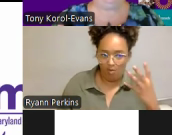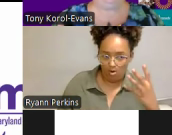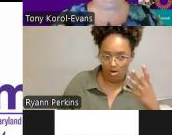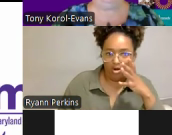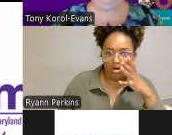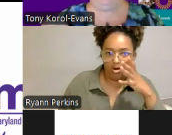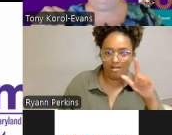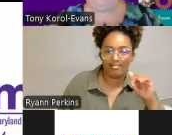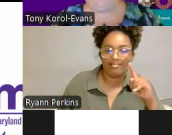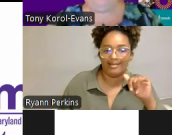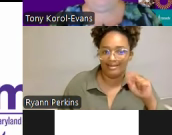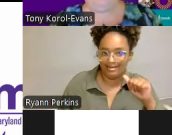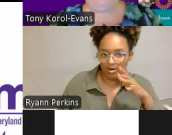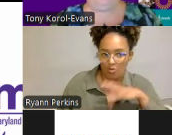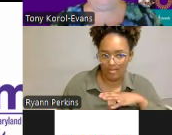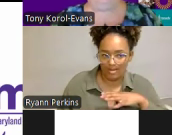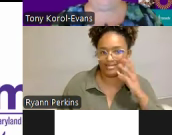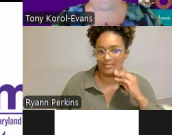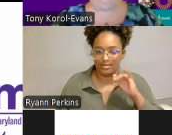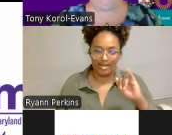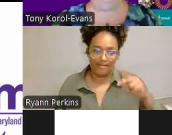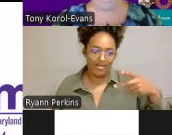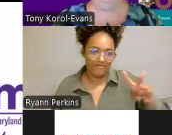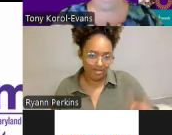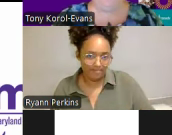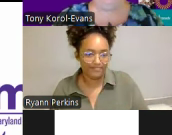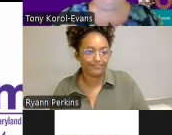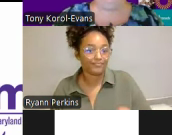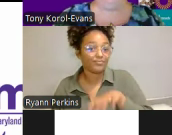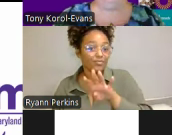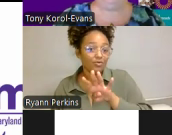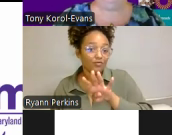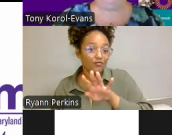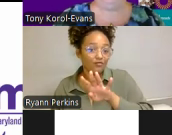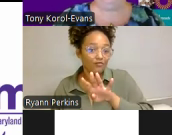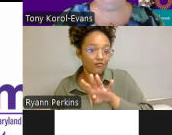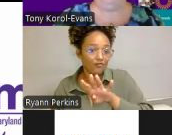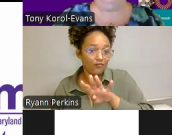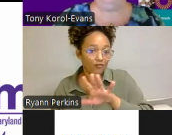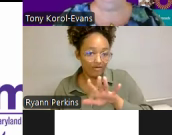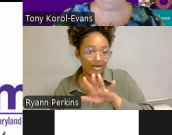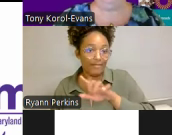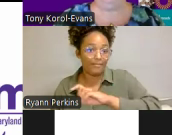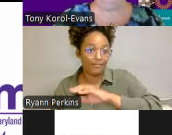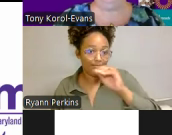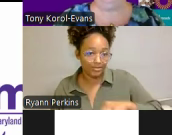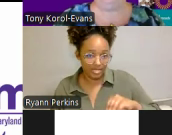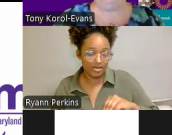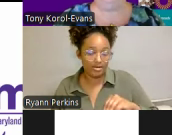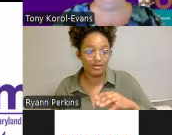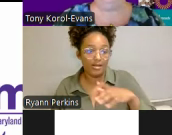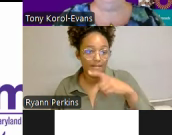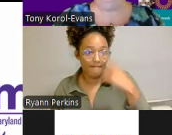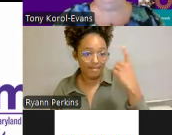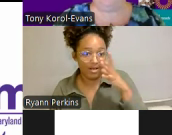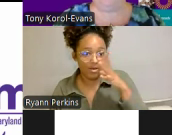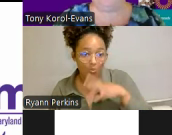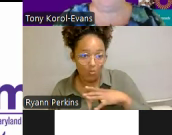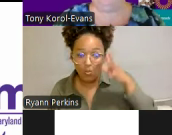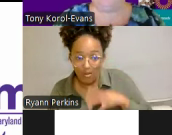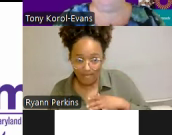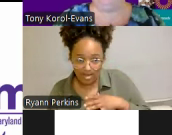45.1% of Black women and 40.1% of Black men have experienced intimate partner physical violence,